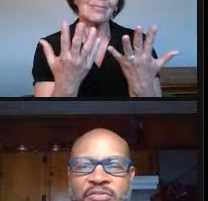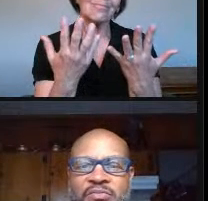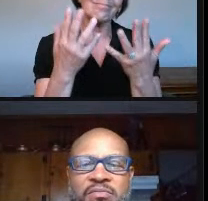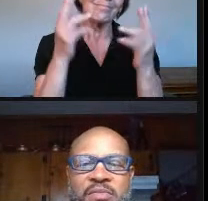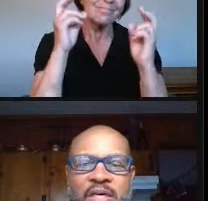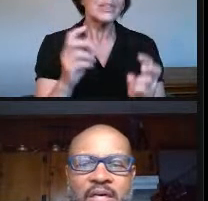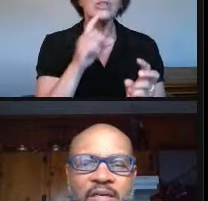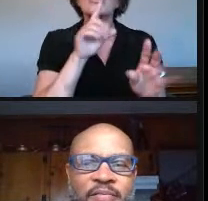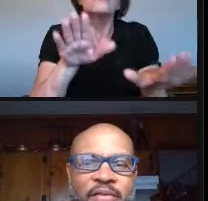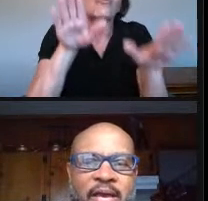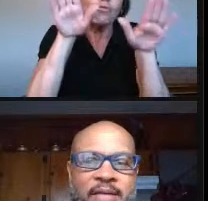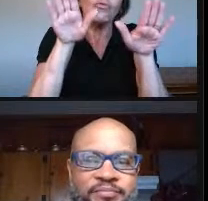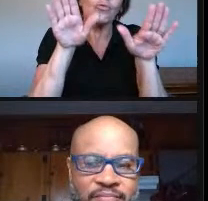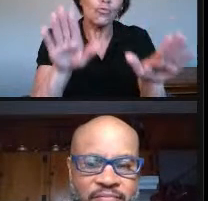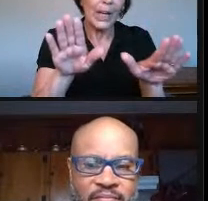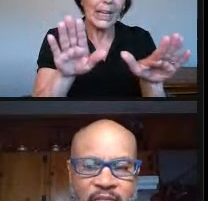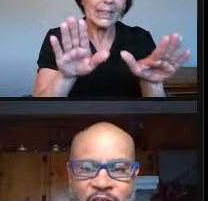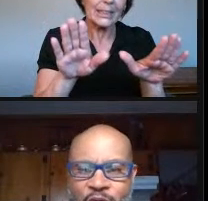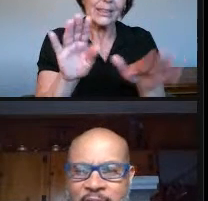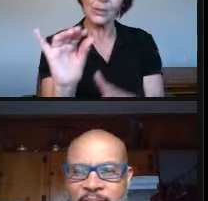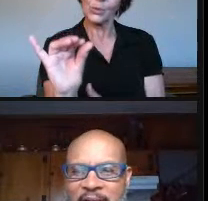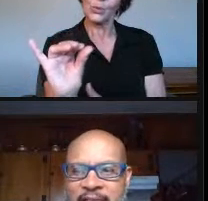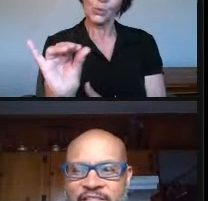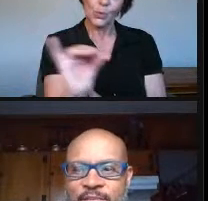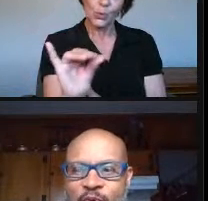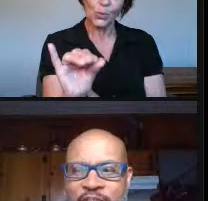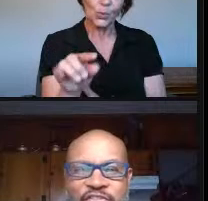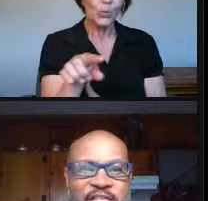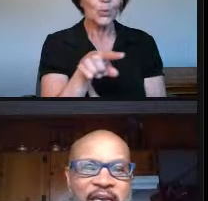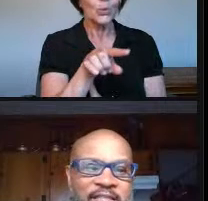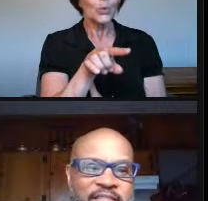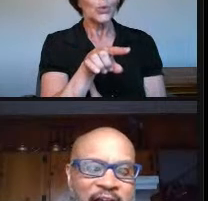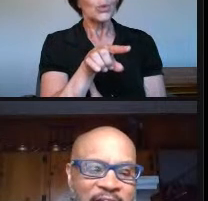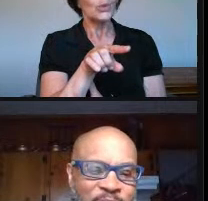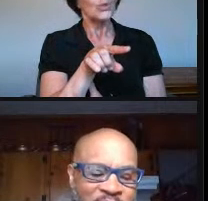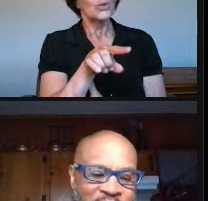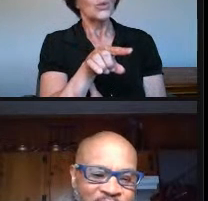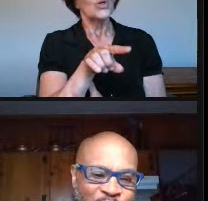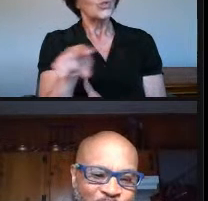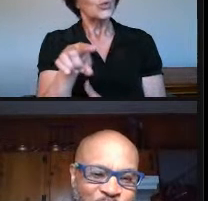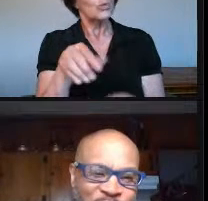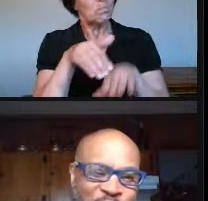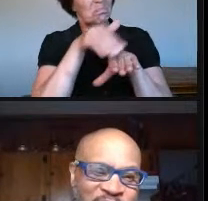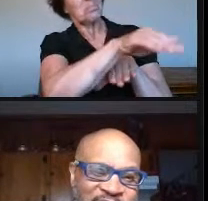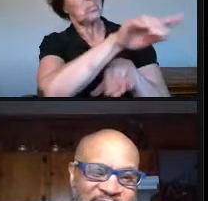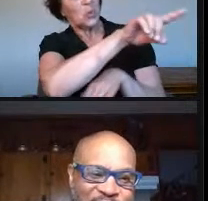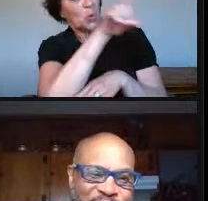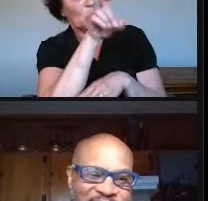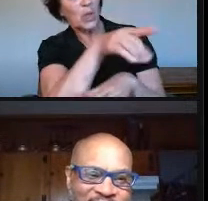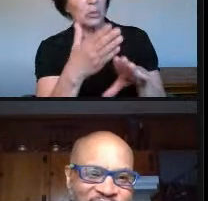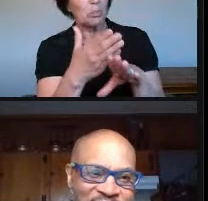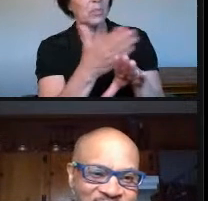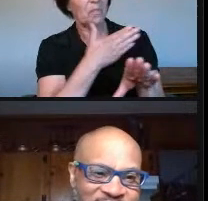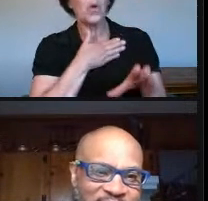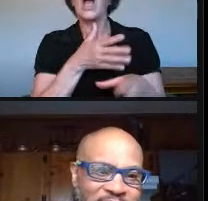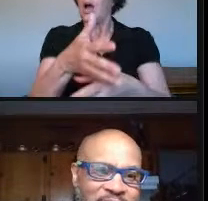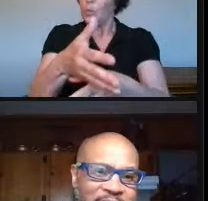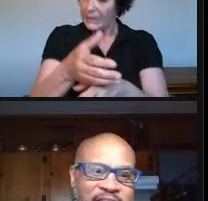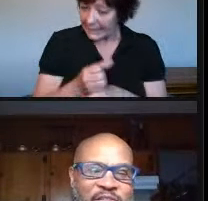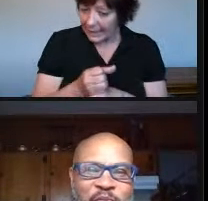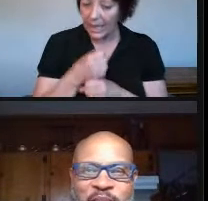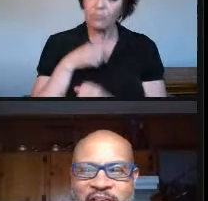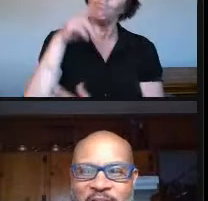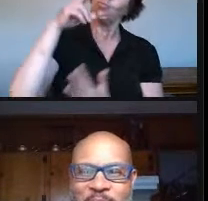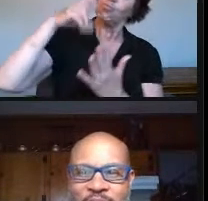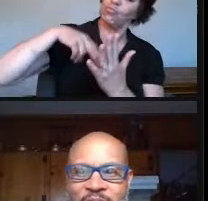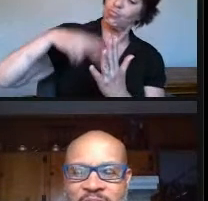great to that you were able to ask some questions ahead of time, which we've received and had a chance to take a look